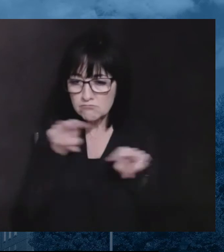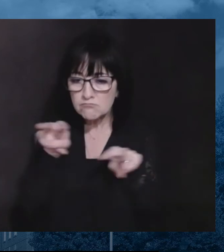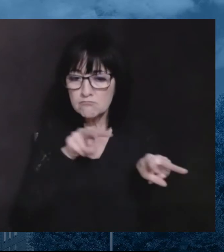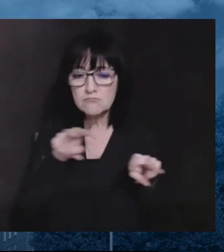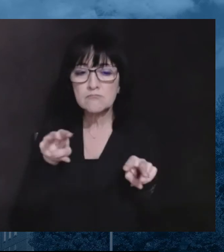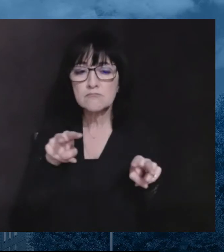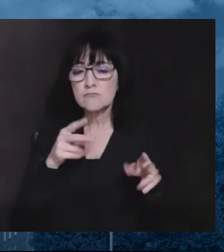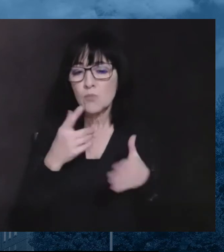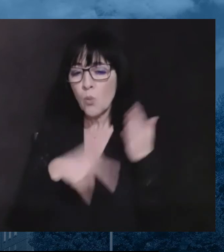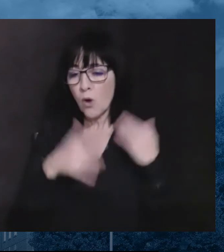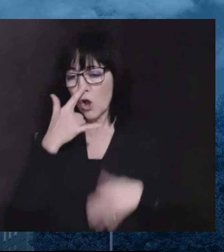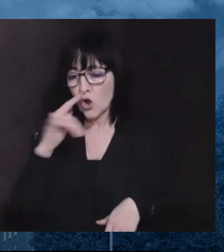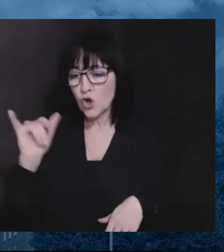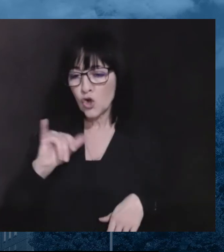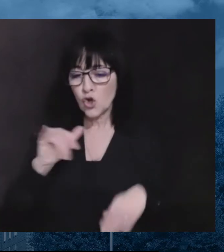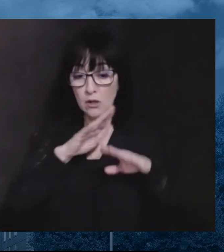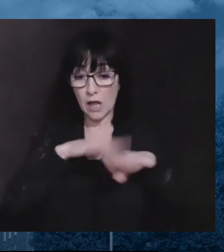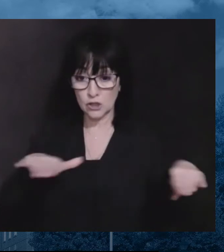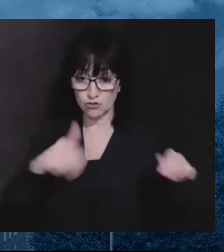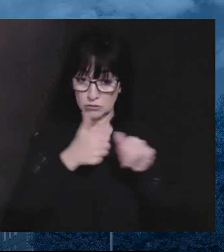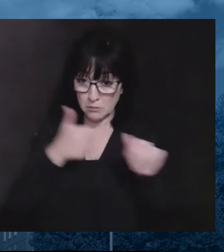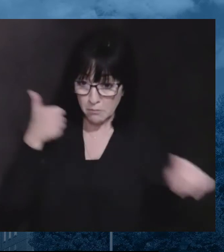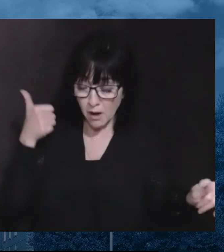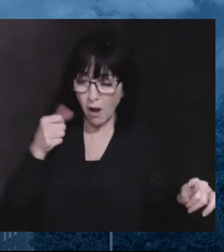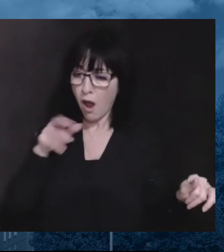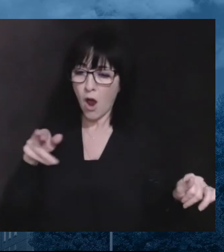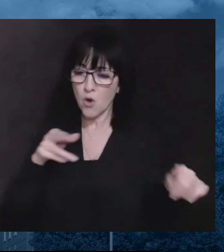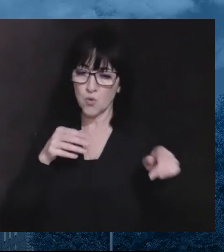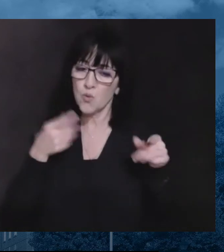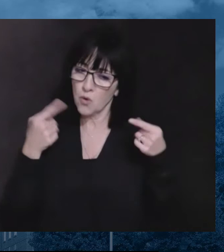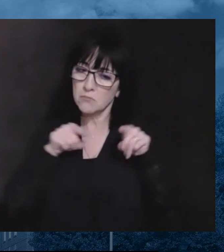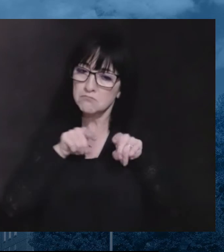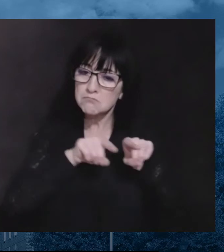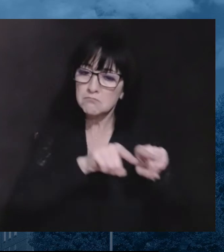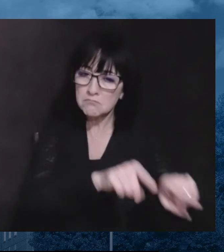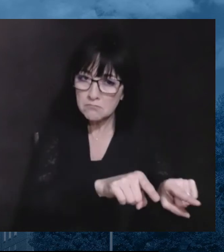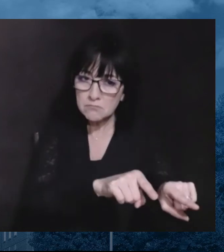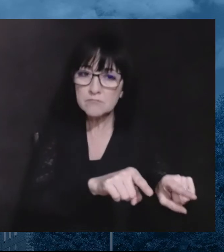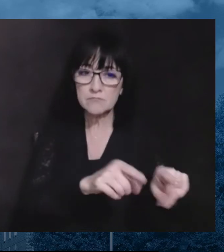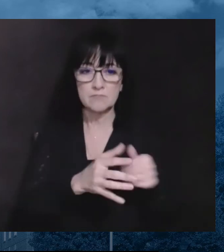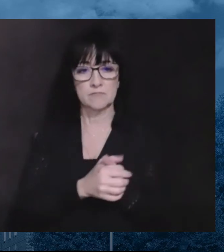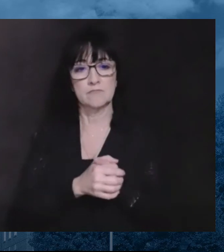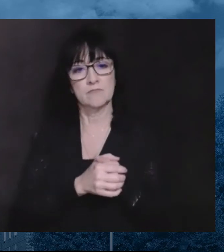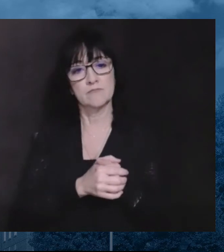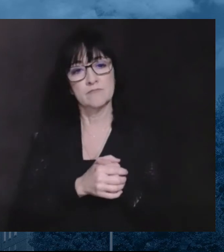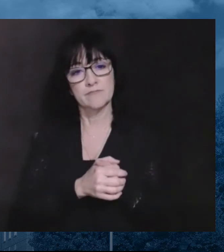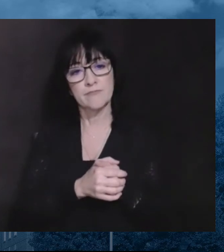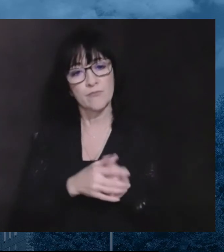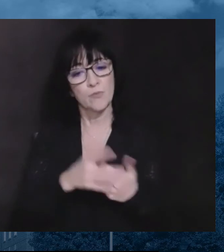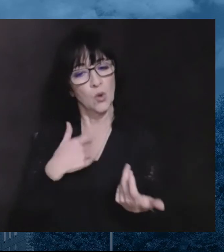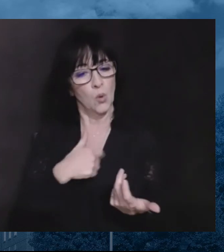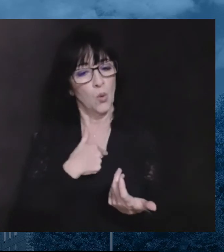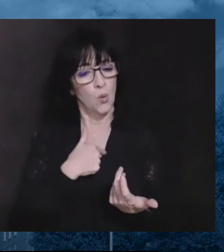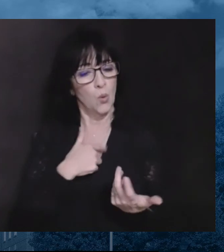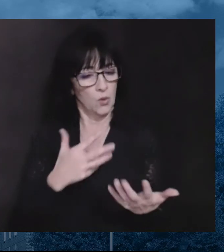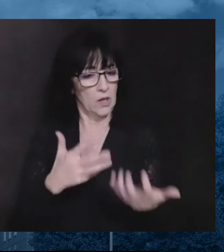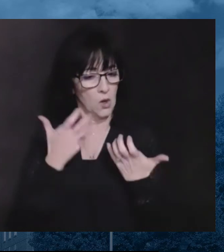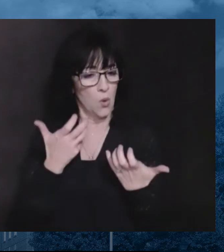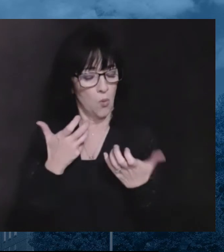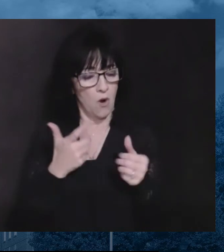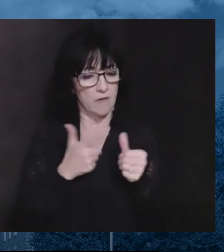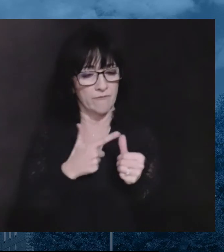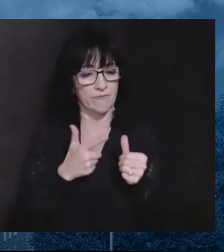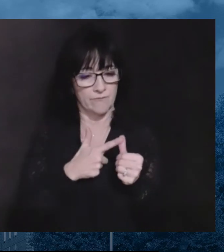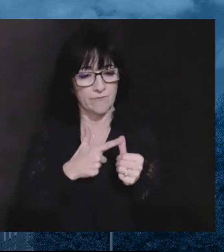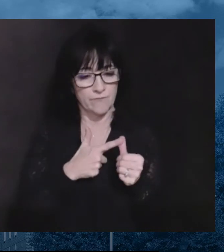as efforts at this point to fill, or we'd rather say to complete the unfinished learning,